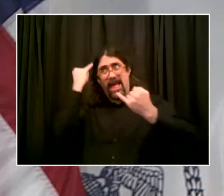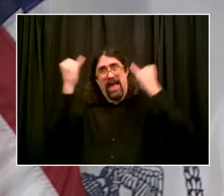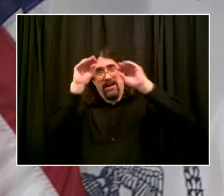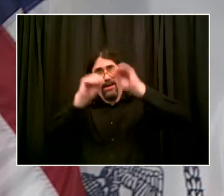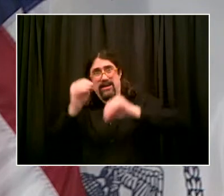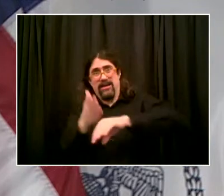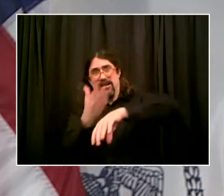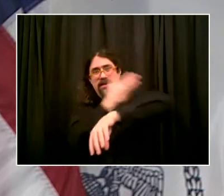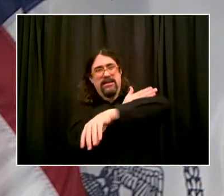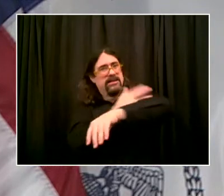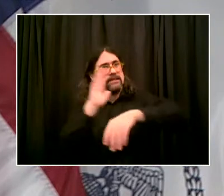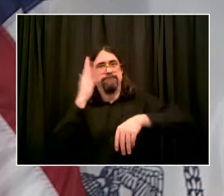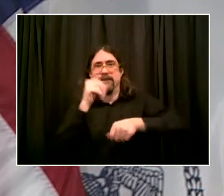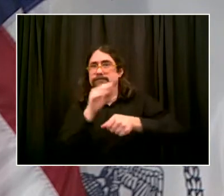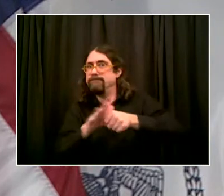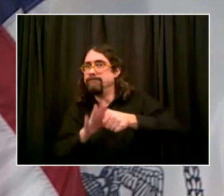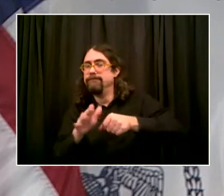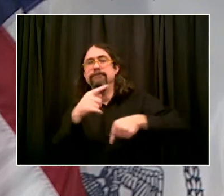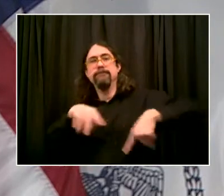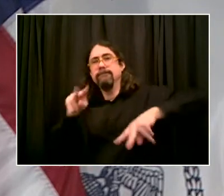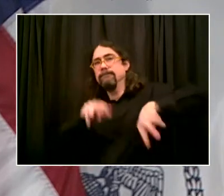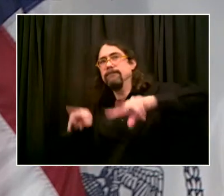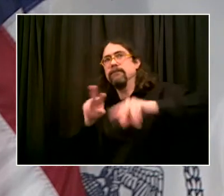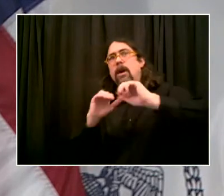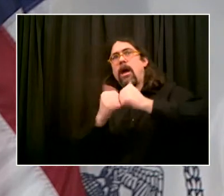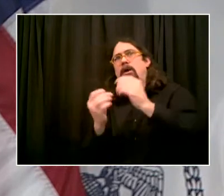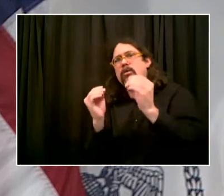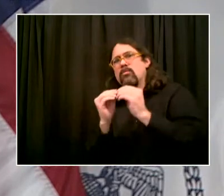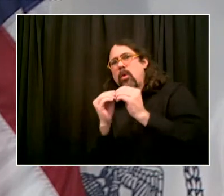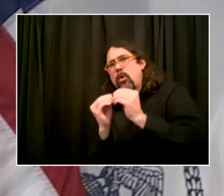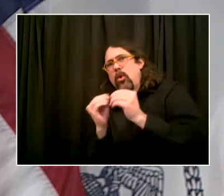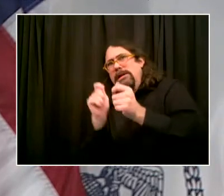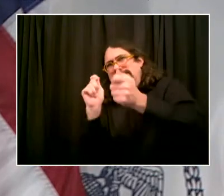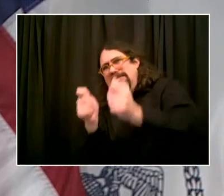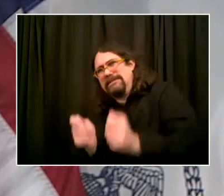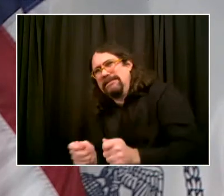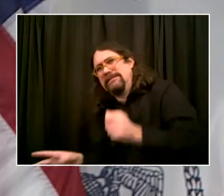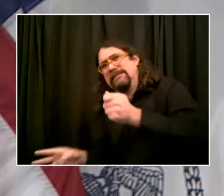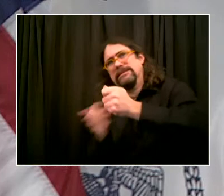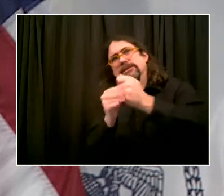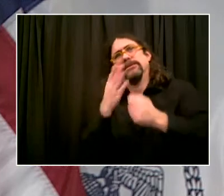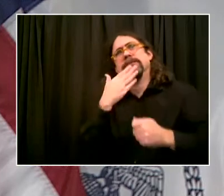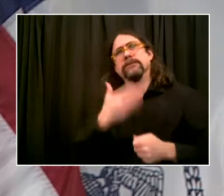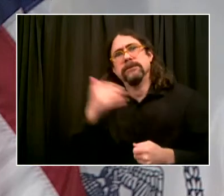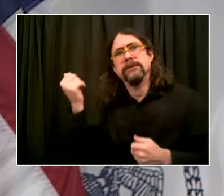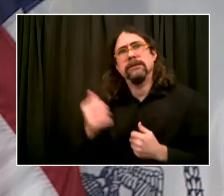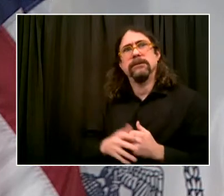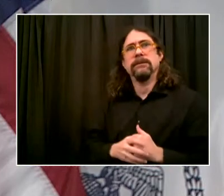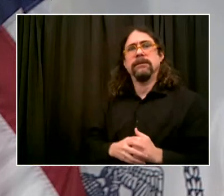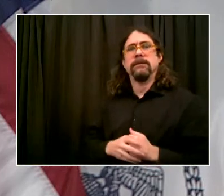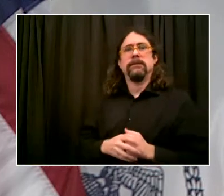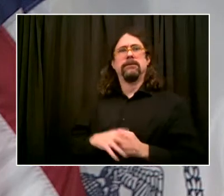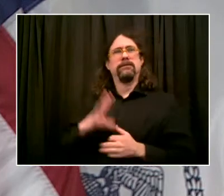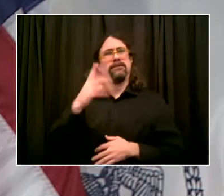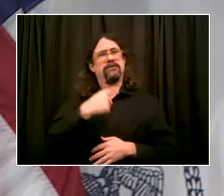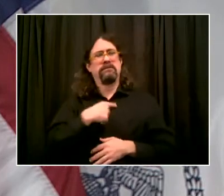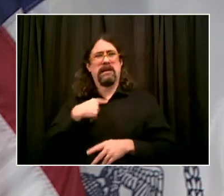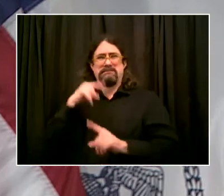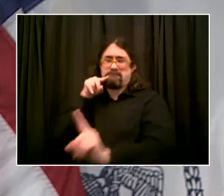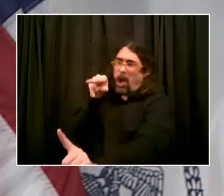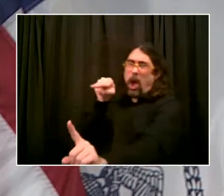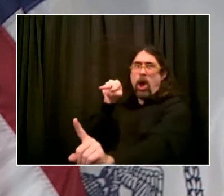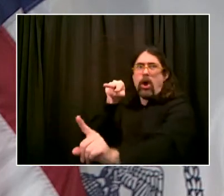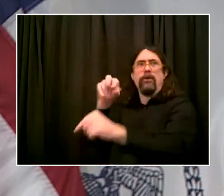care and access to health care, and many other challenges, on top of which we have the history